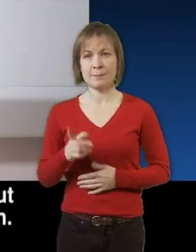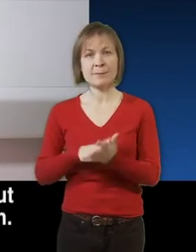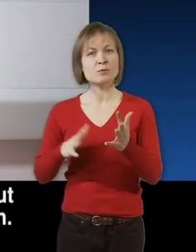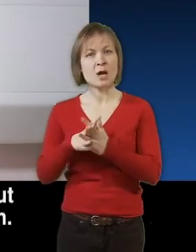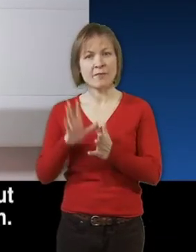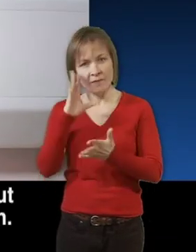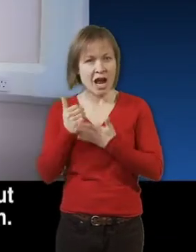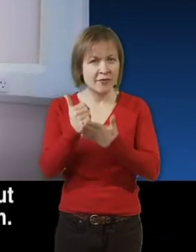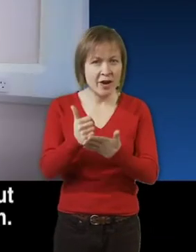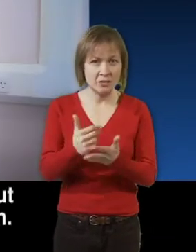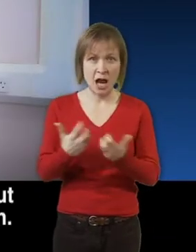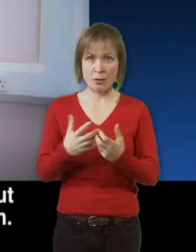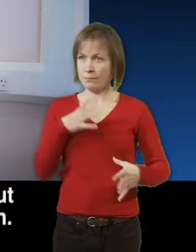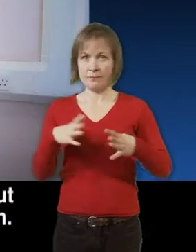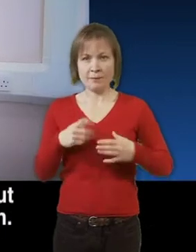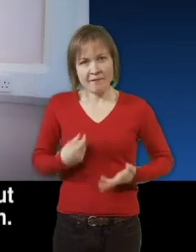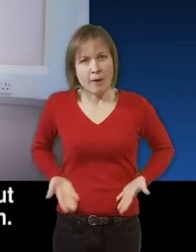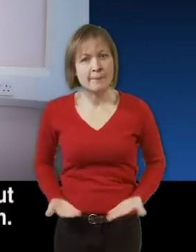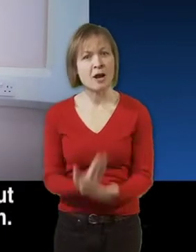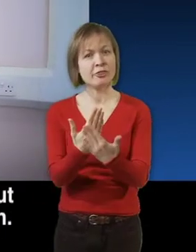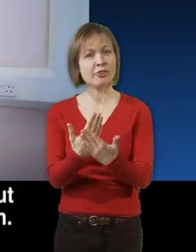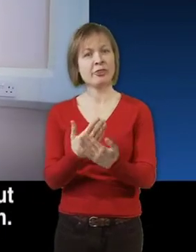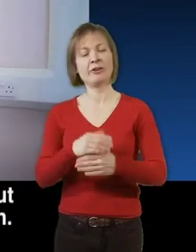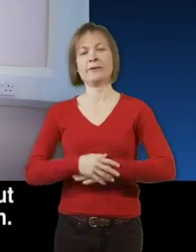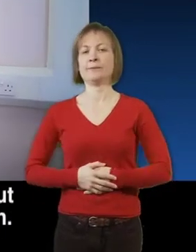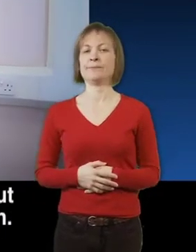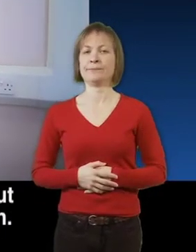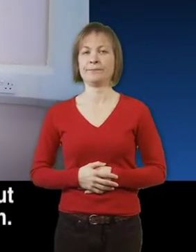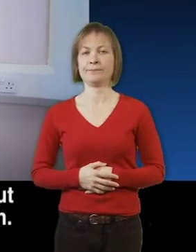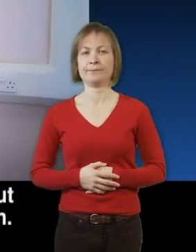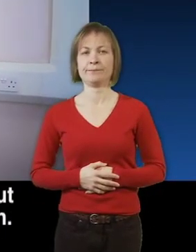They'll give you advice about how to prepare for giving birth.